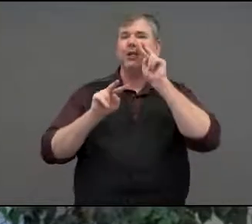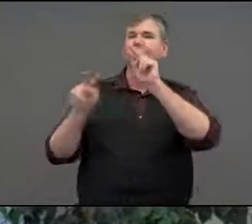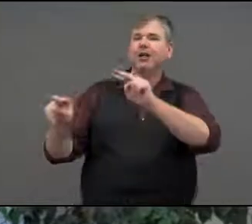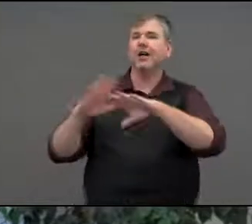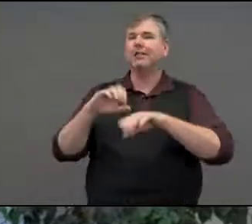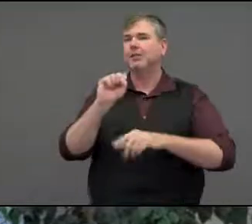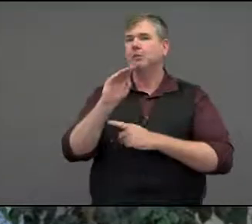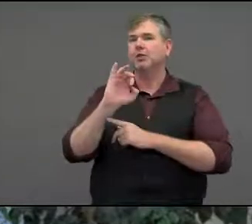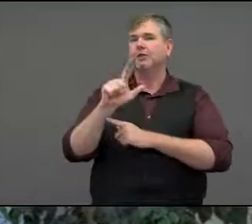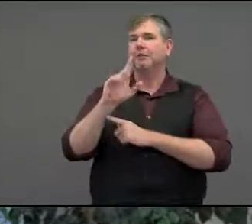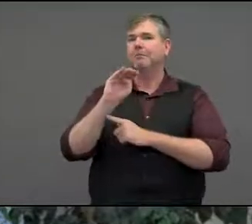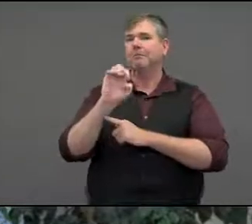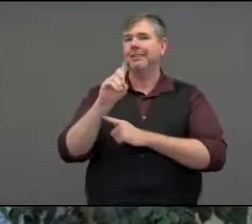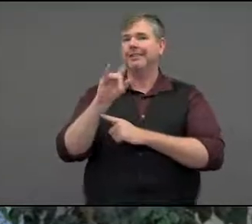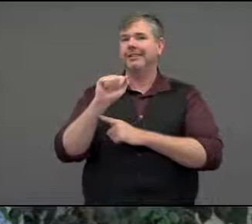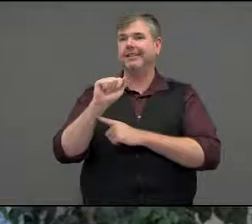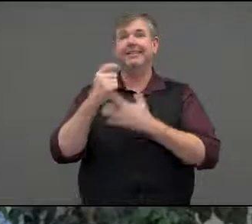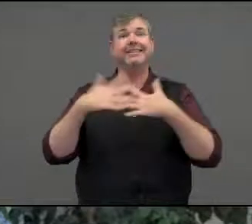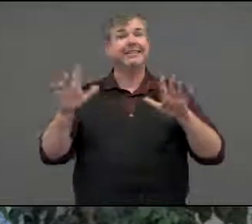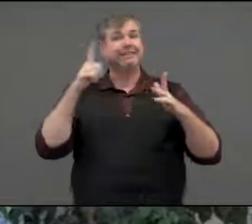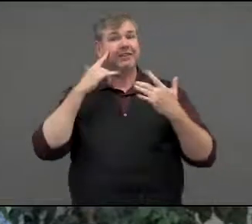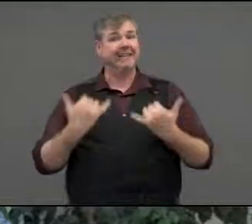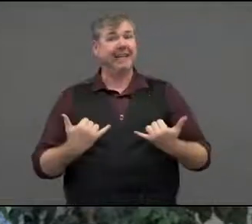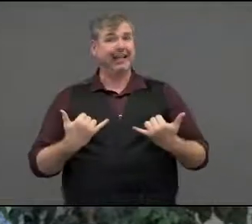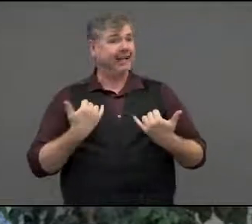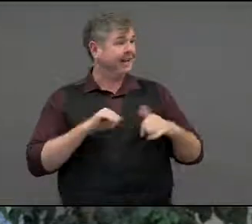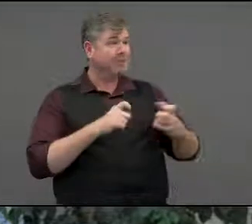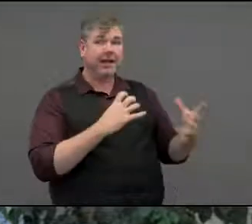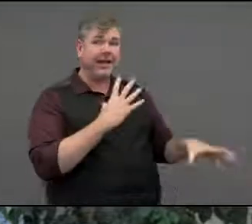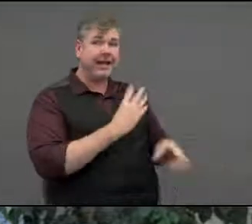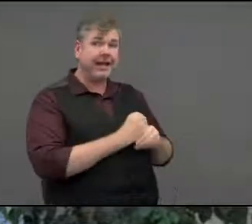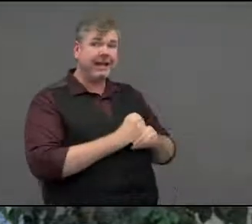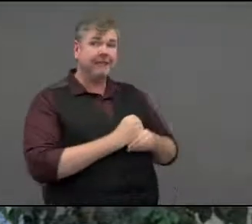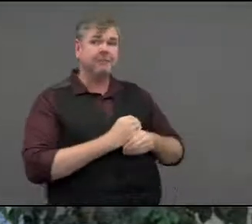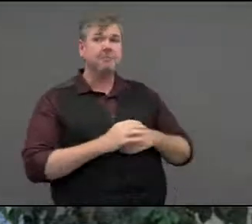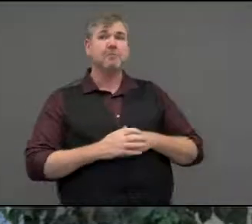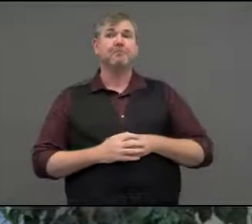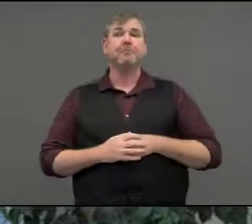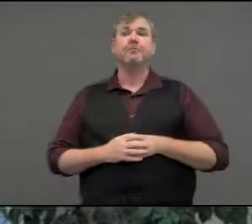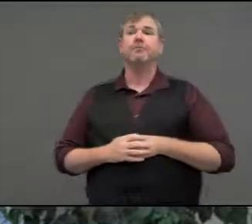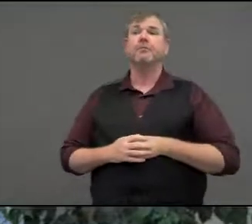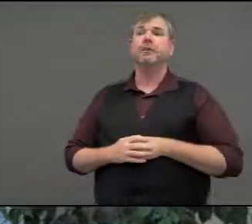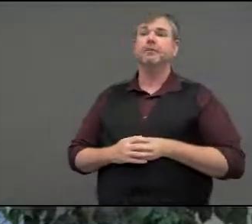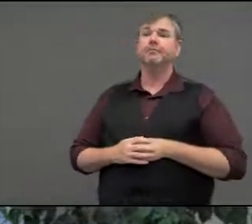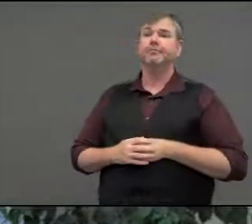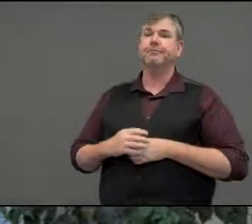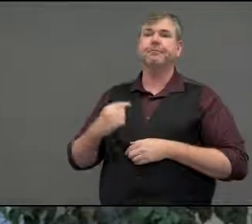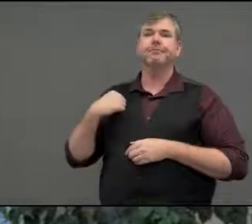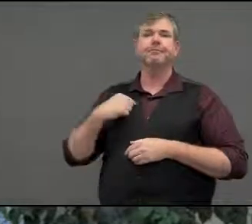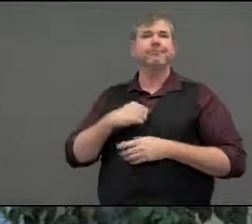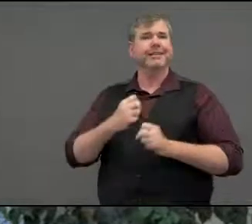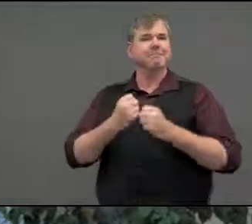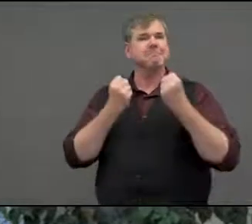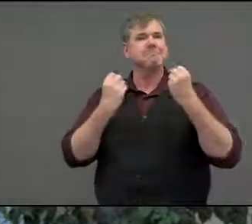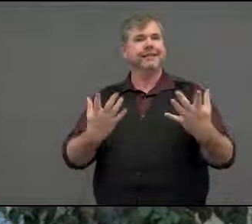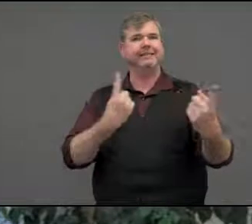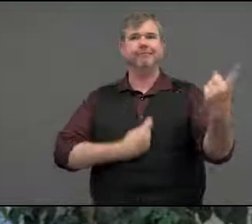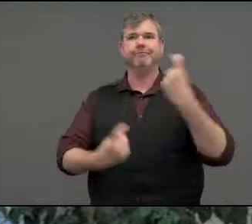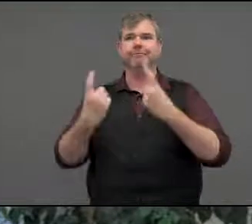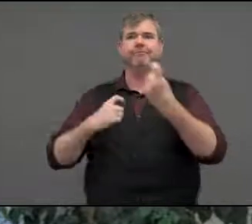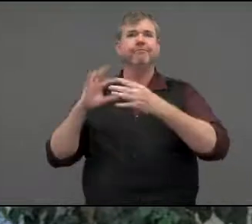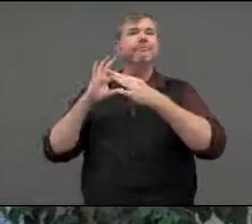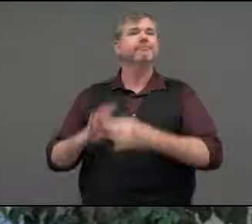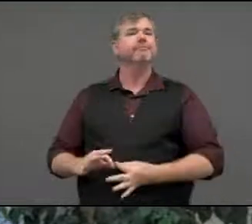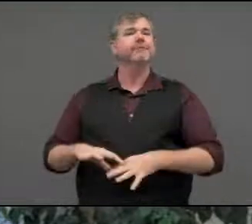so anything to add? Just that, I know we received a lot of questions as of last Friday when it came to testing. I just want our community to know that we